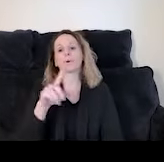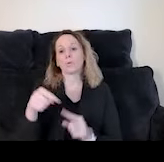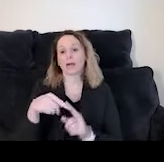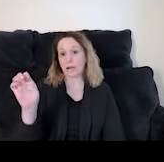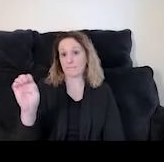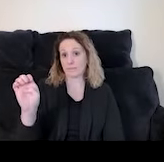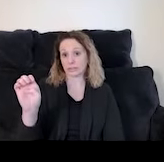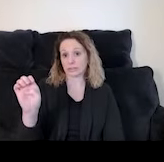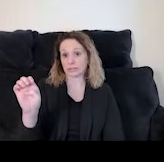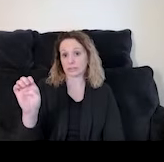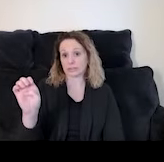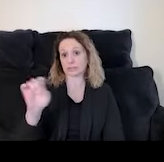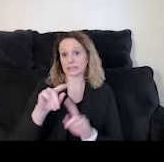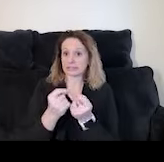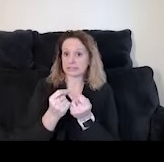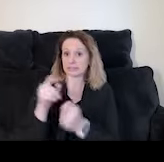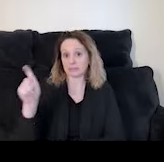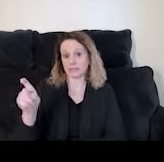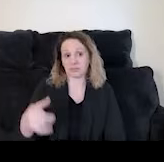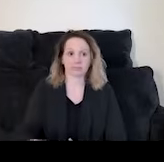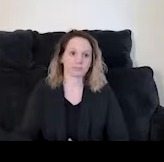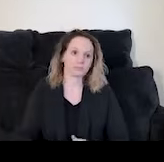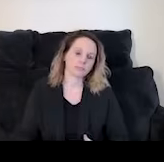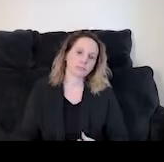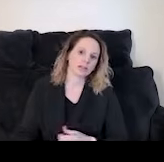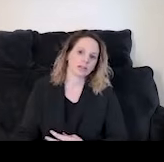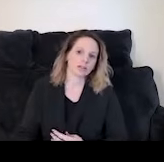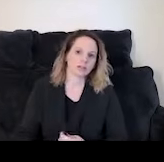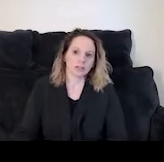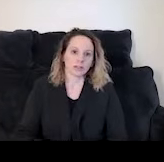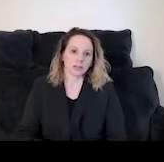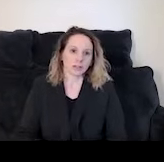emergency team might be necessary.